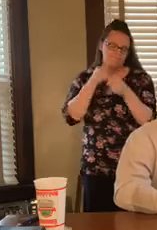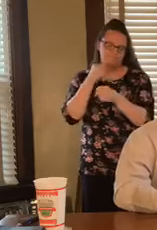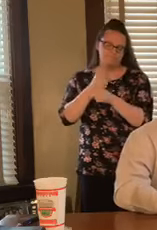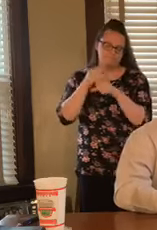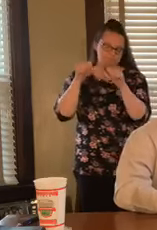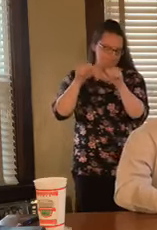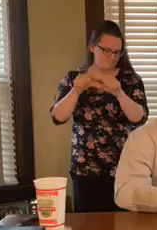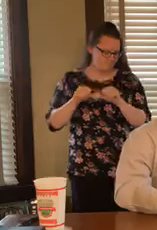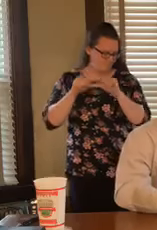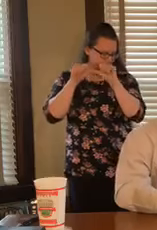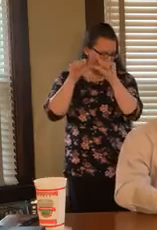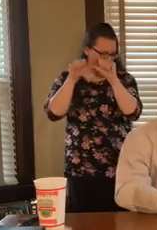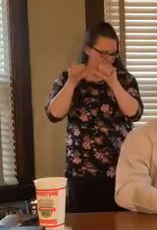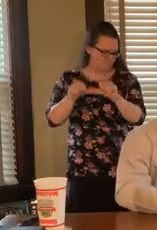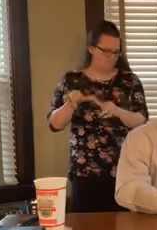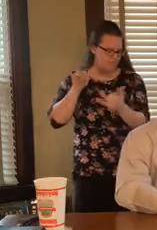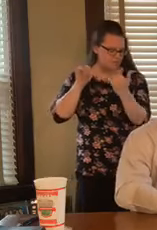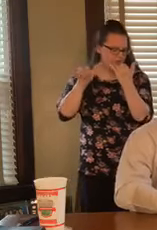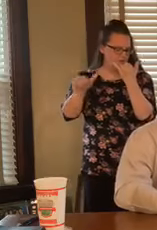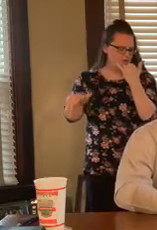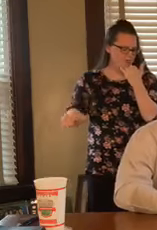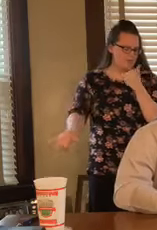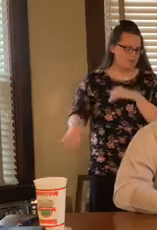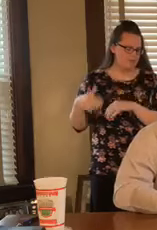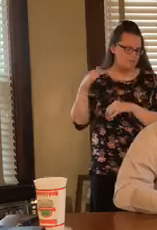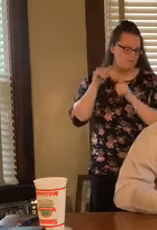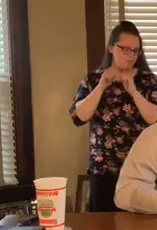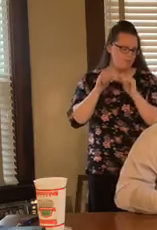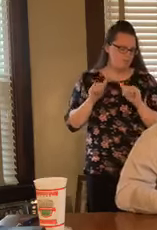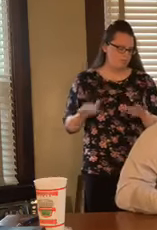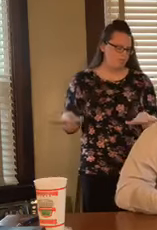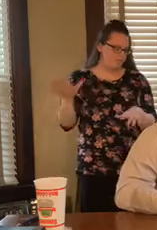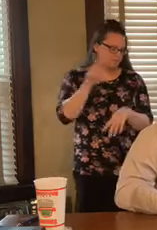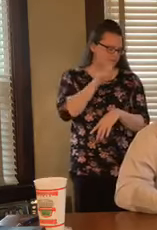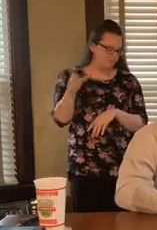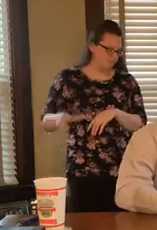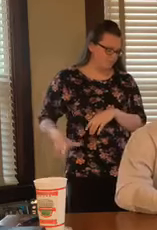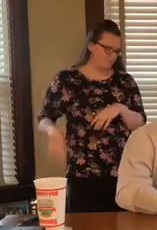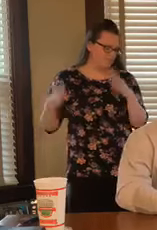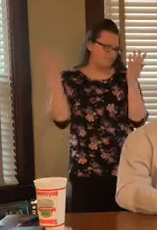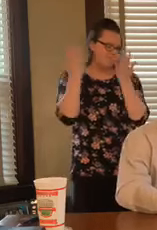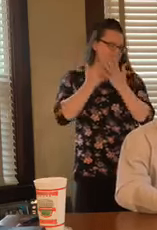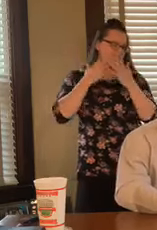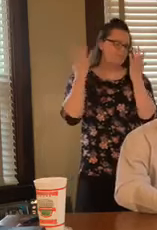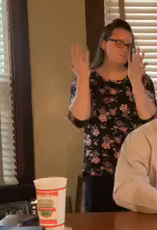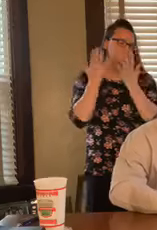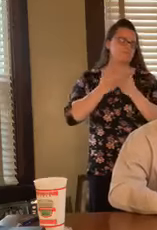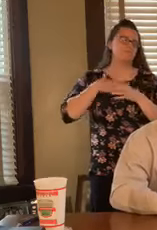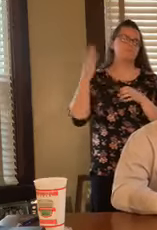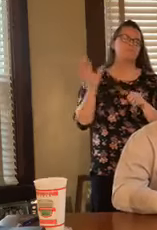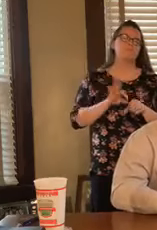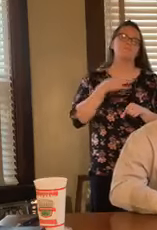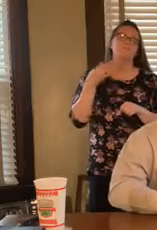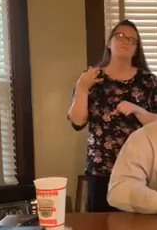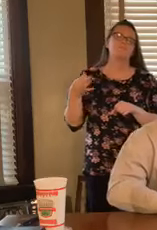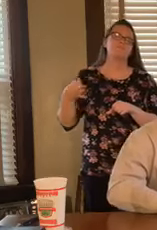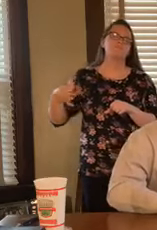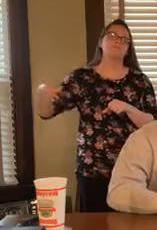forevermore. Bless the Lord, oh my soul, oh my